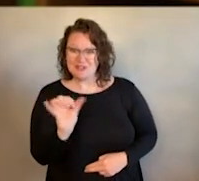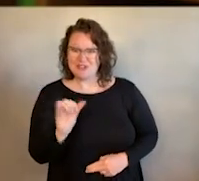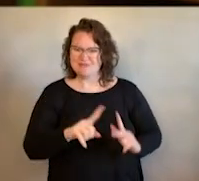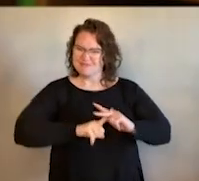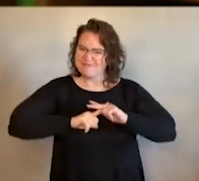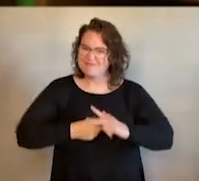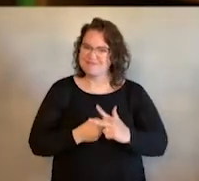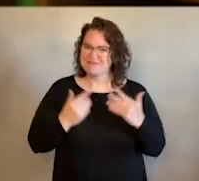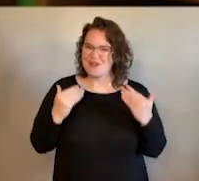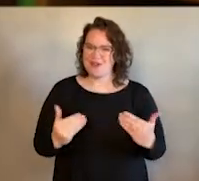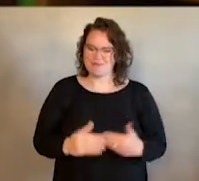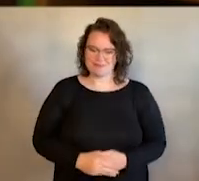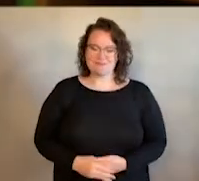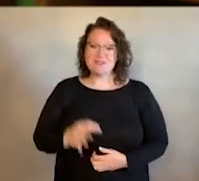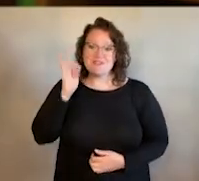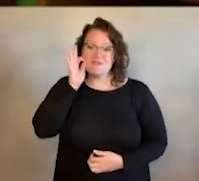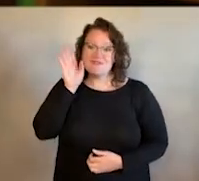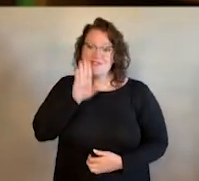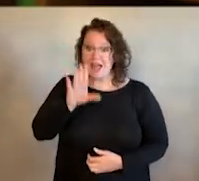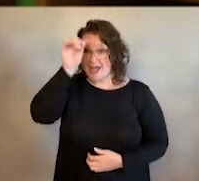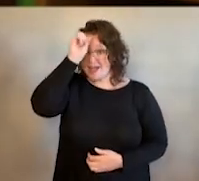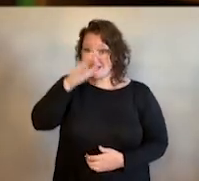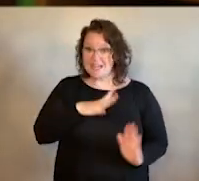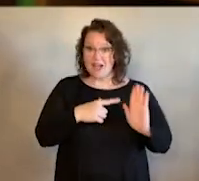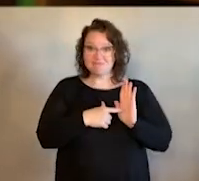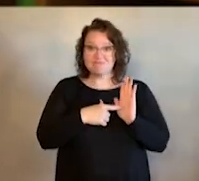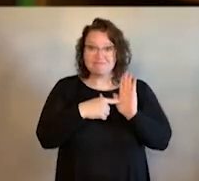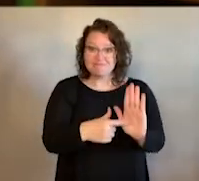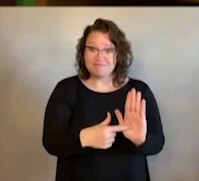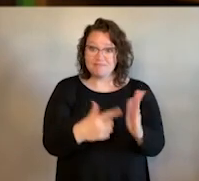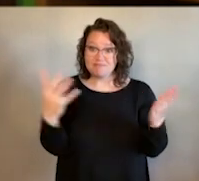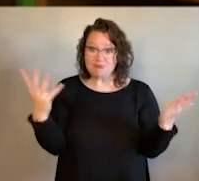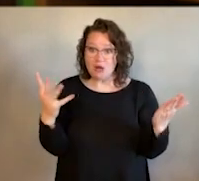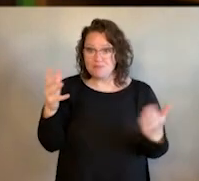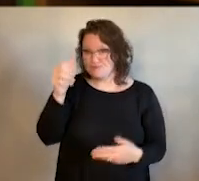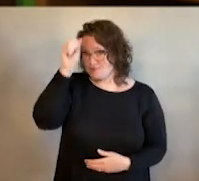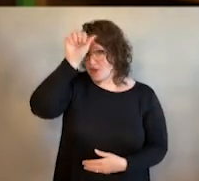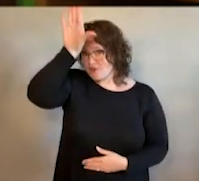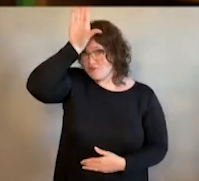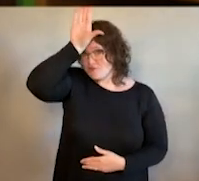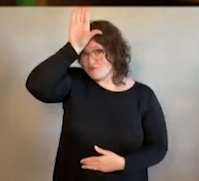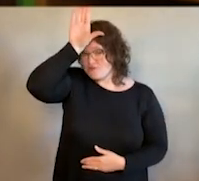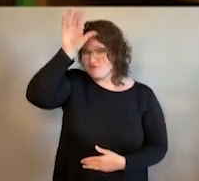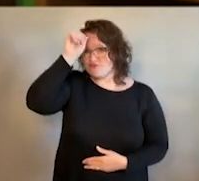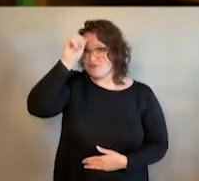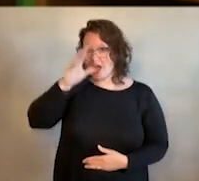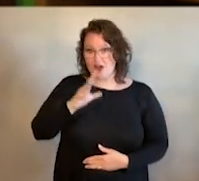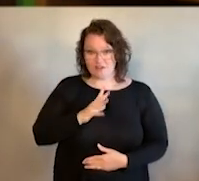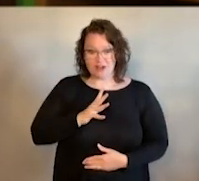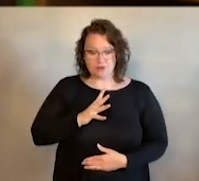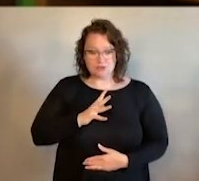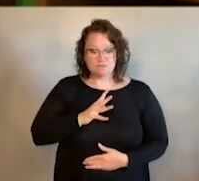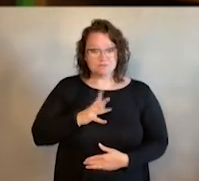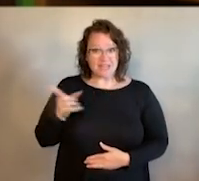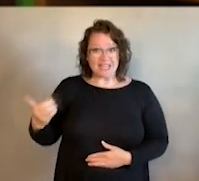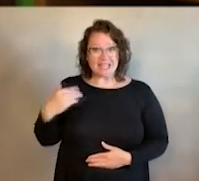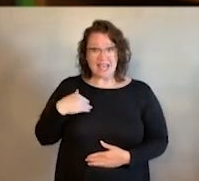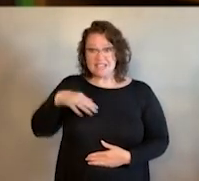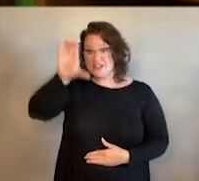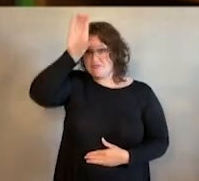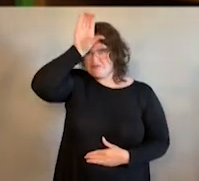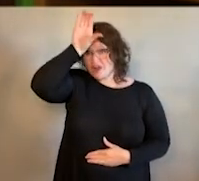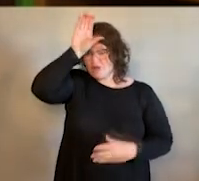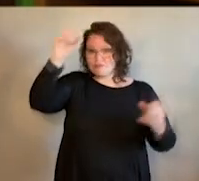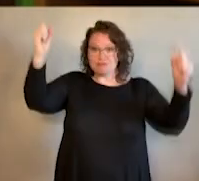let's get started. Fly Guy presents Firefighters. I am noticing, first of all, Fly Guy has got his fire hat on,